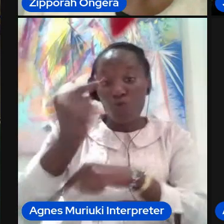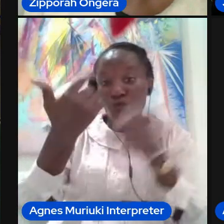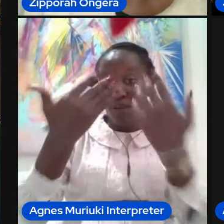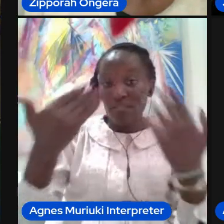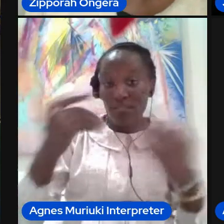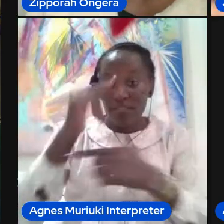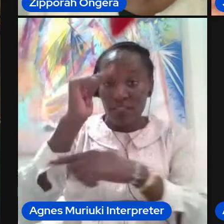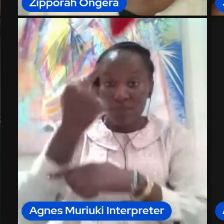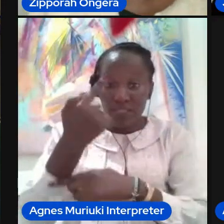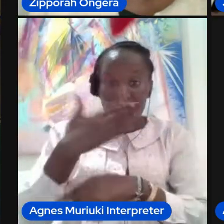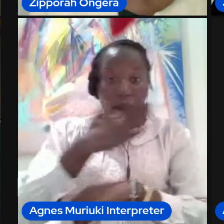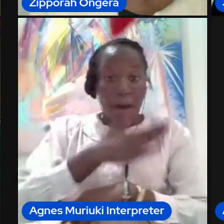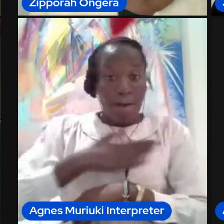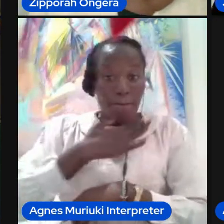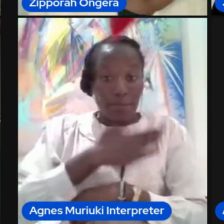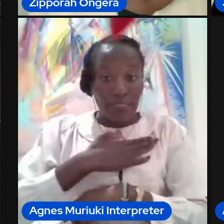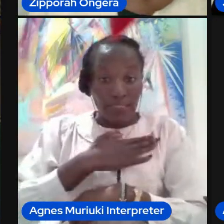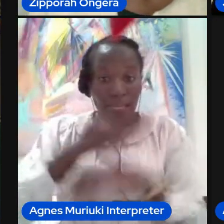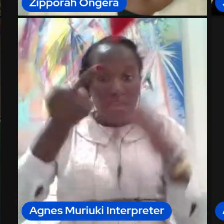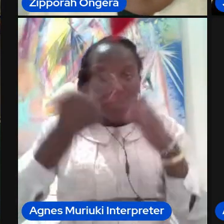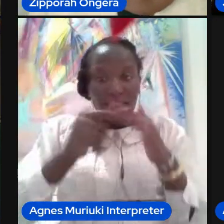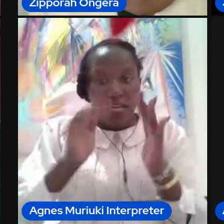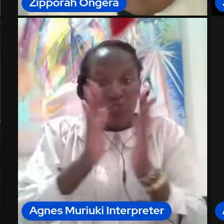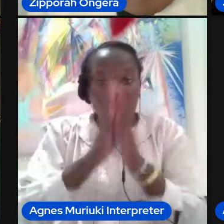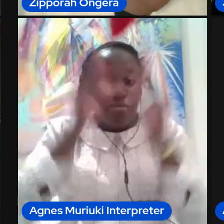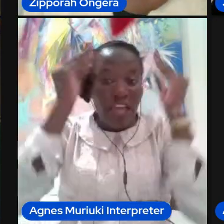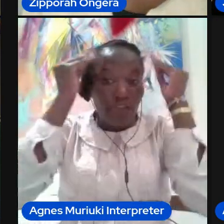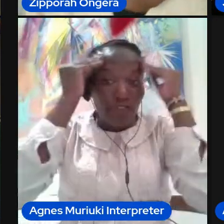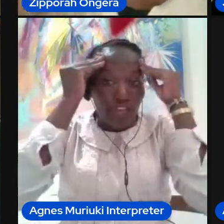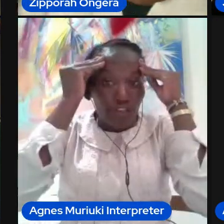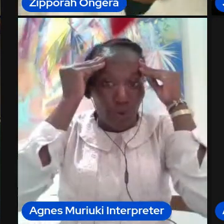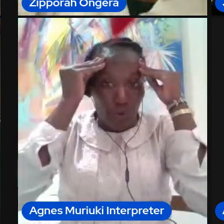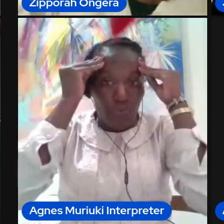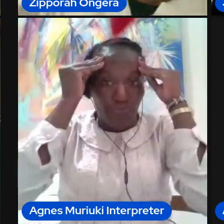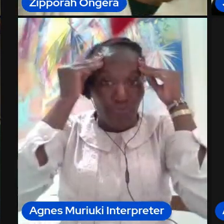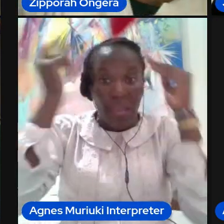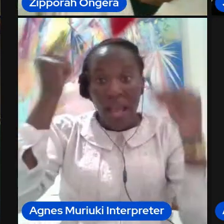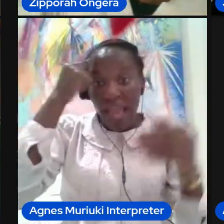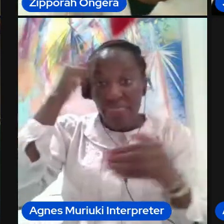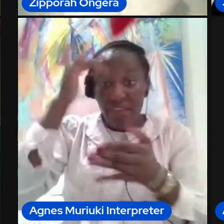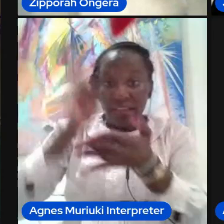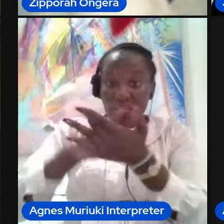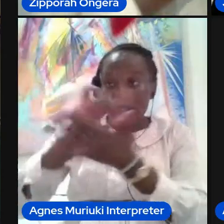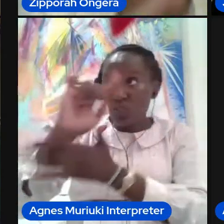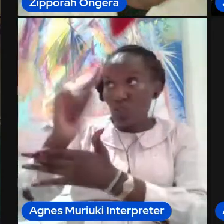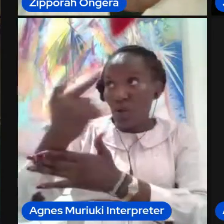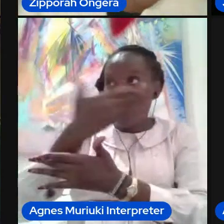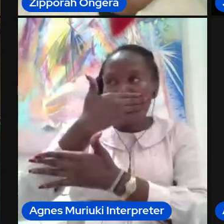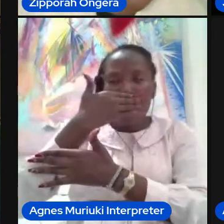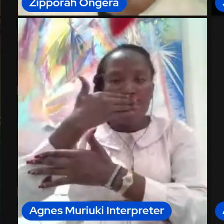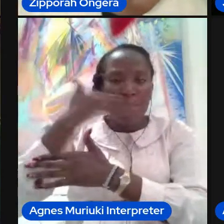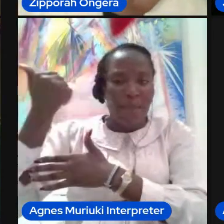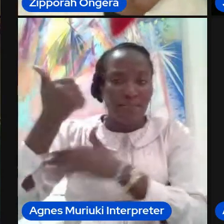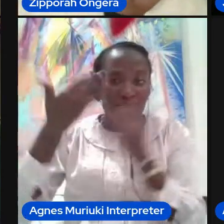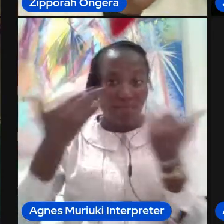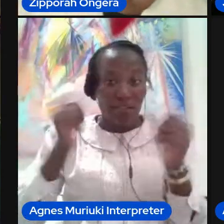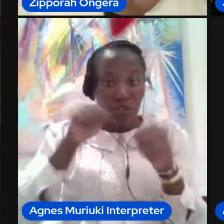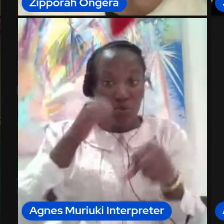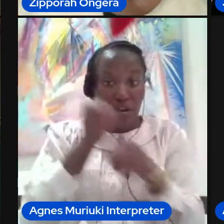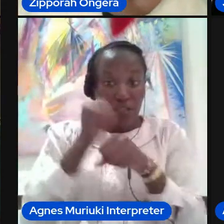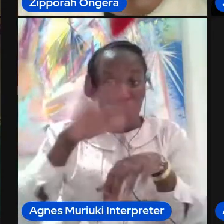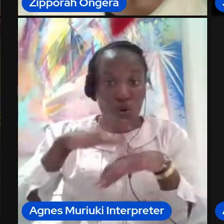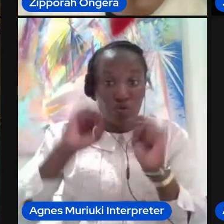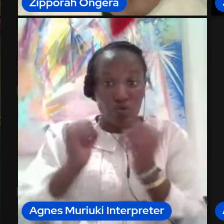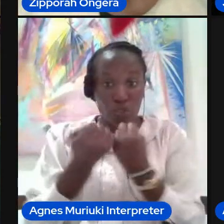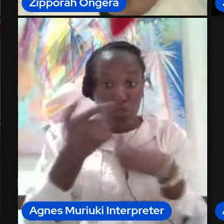first, please start with education. And I think this is one of the best things that you can ever do on social media. And when